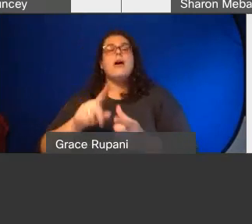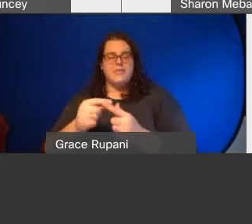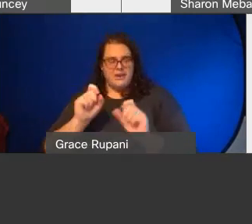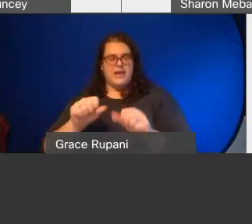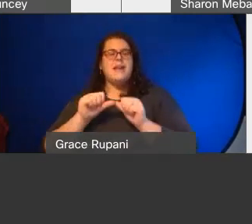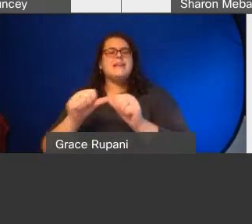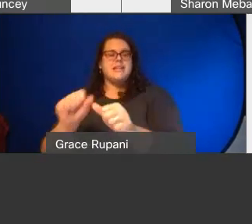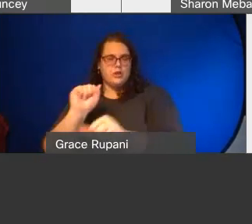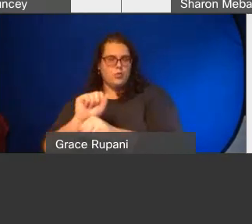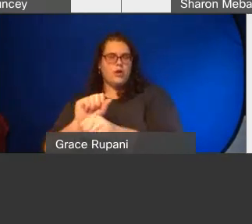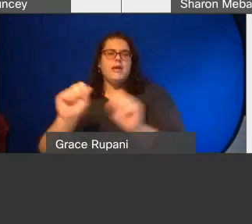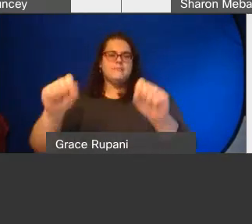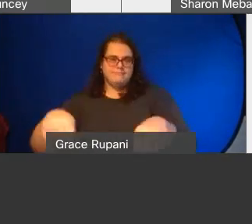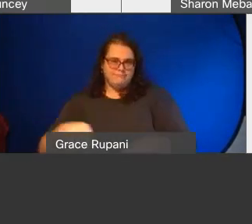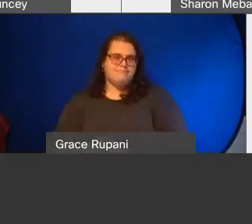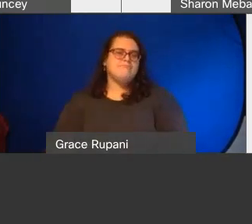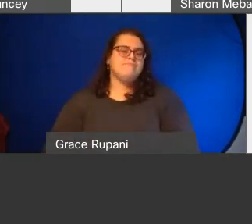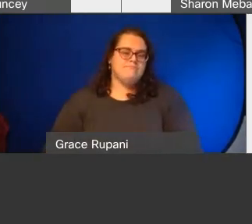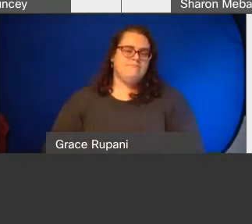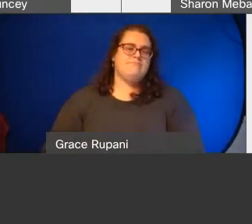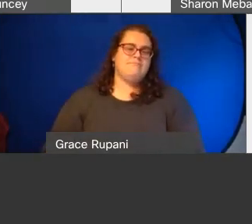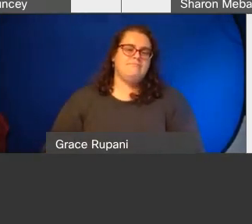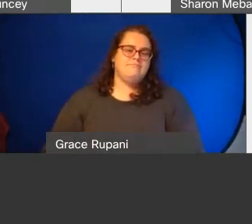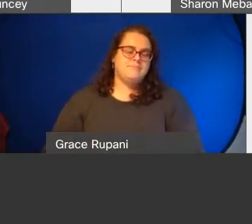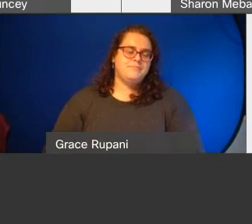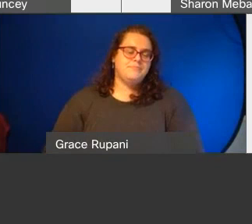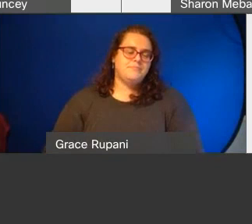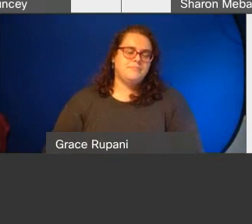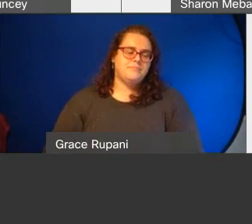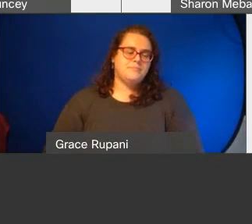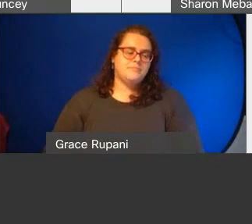We would also ask that you have your directors of nursing,